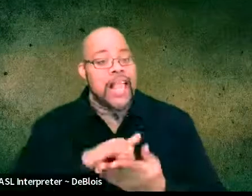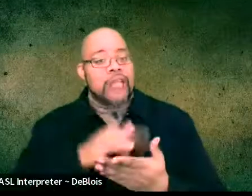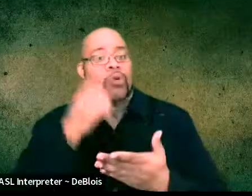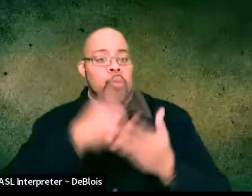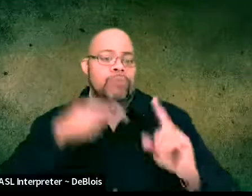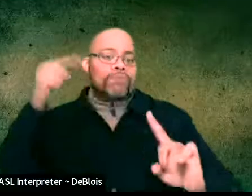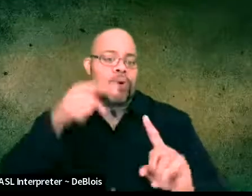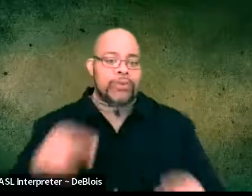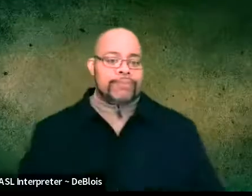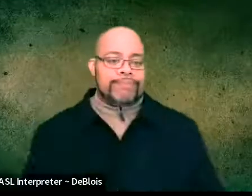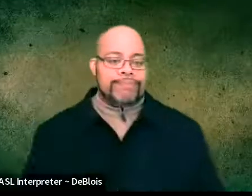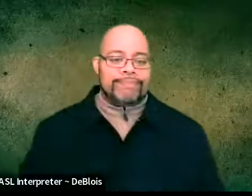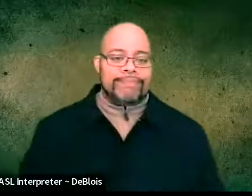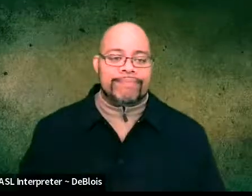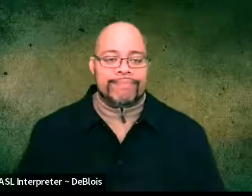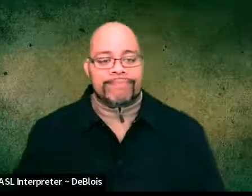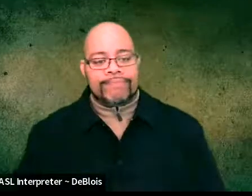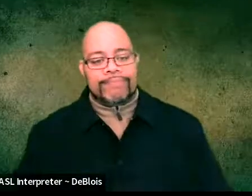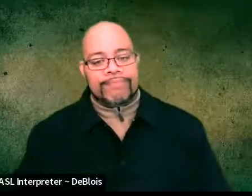to